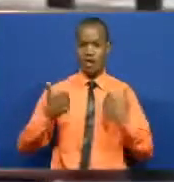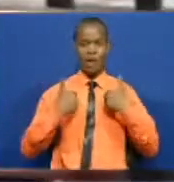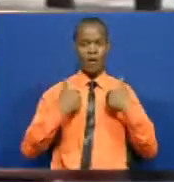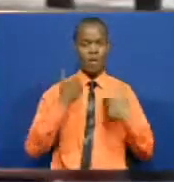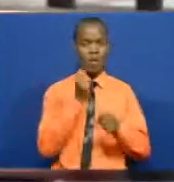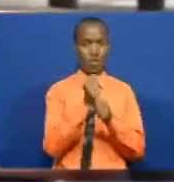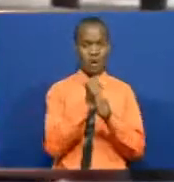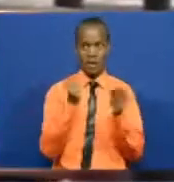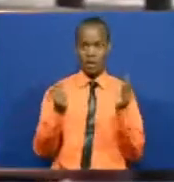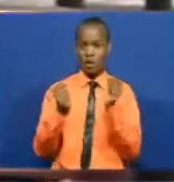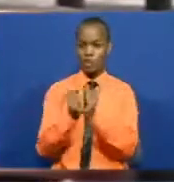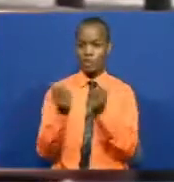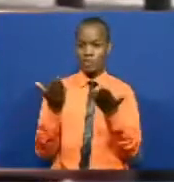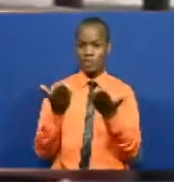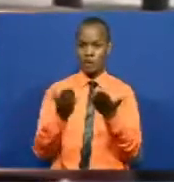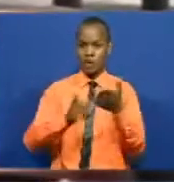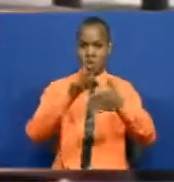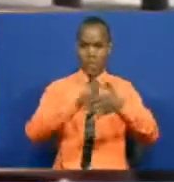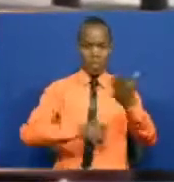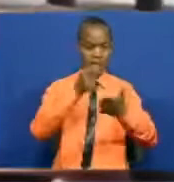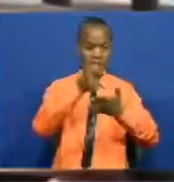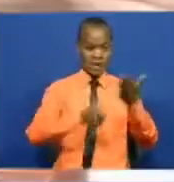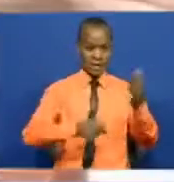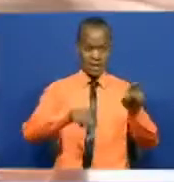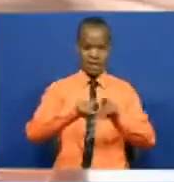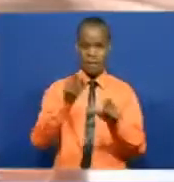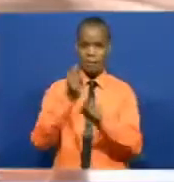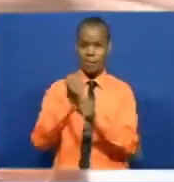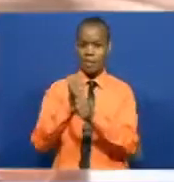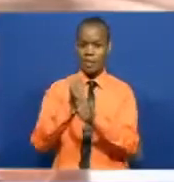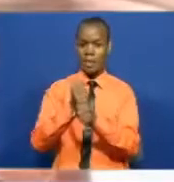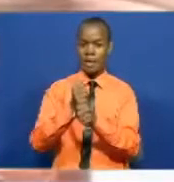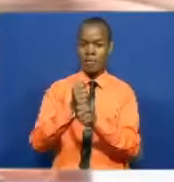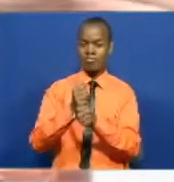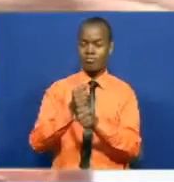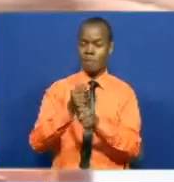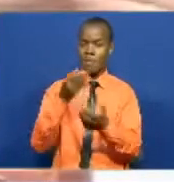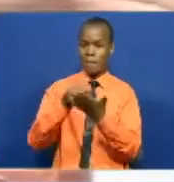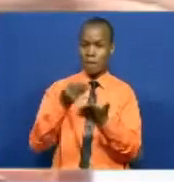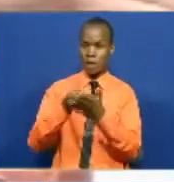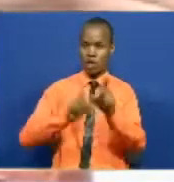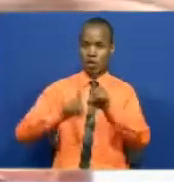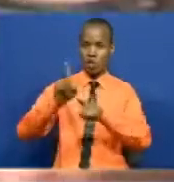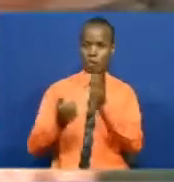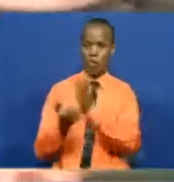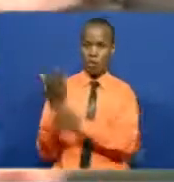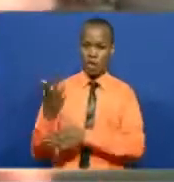already existing statutory taxes, are pushing up the cost of tourism products.